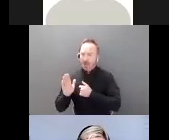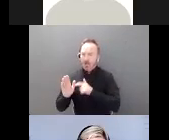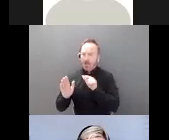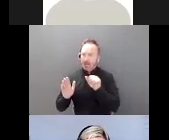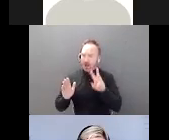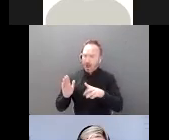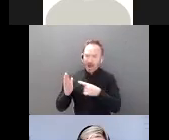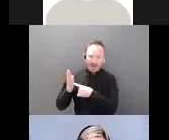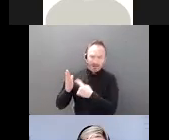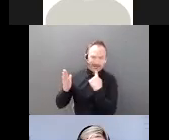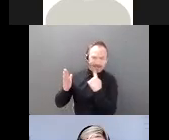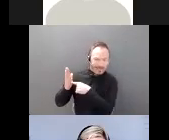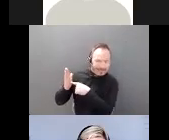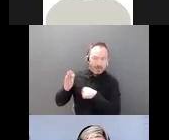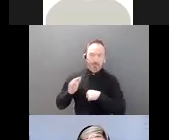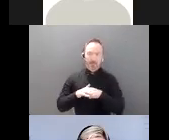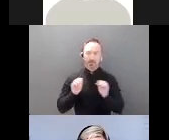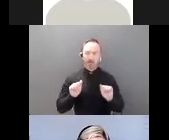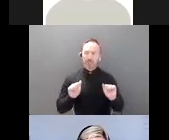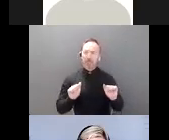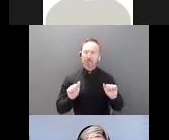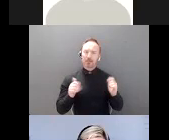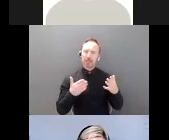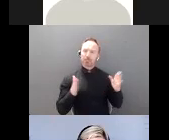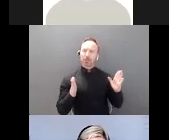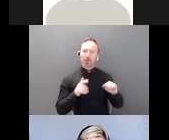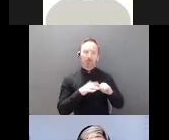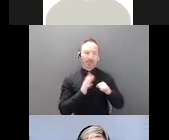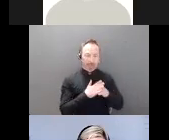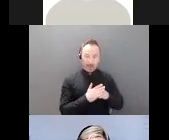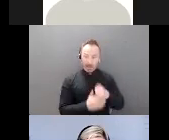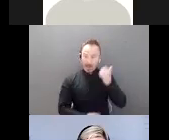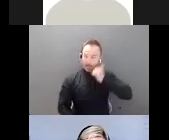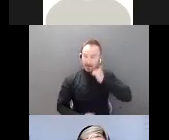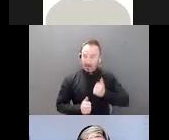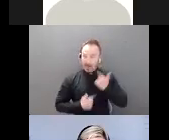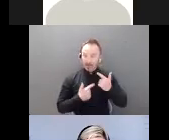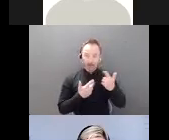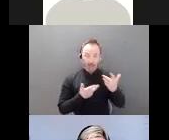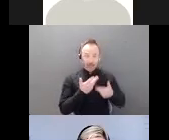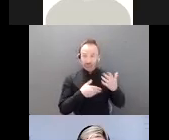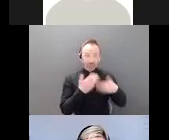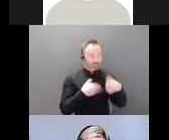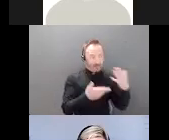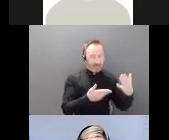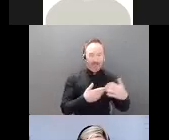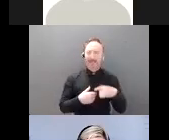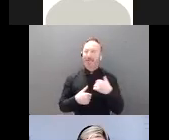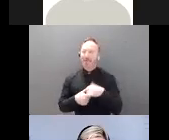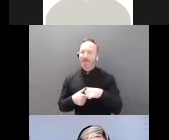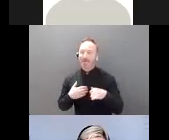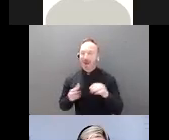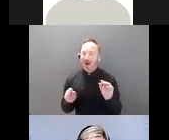just expanding us to like, how do you live in your everyday life, right? And I remember in my office that I